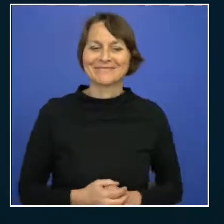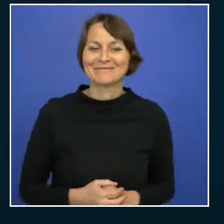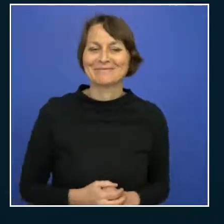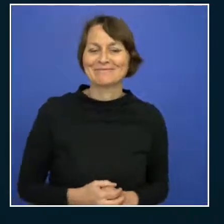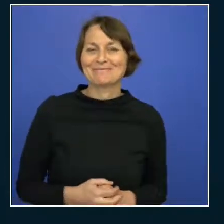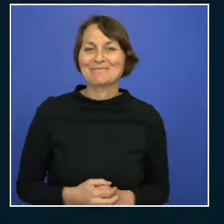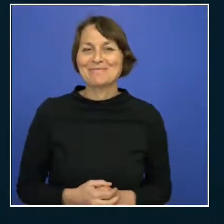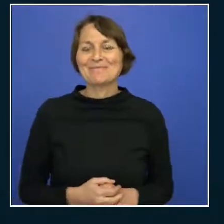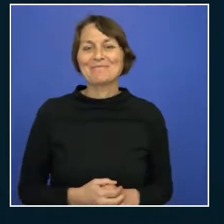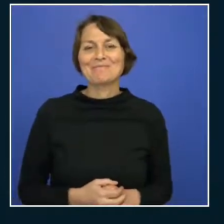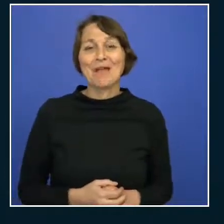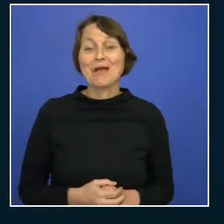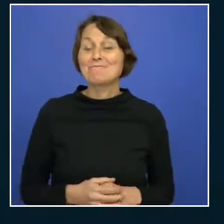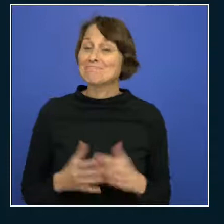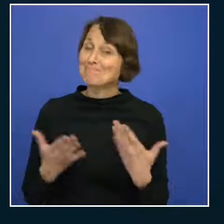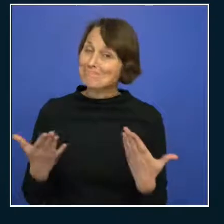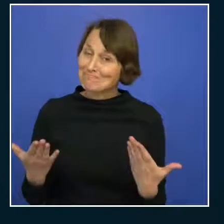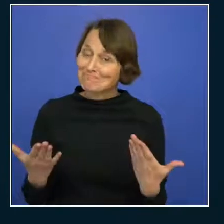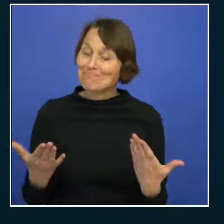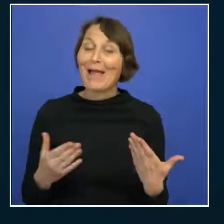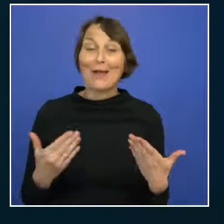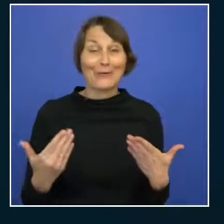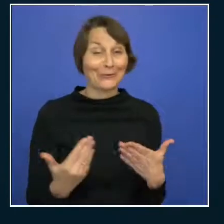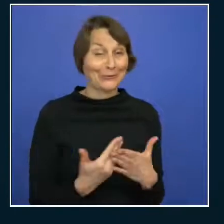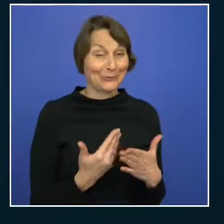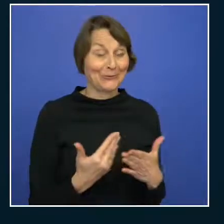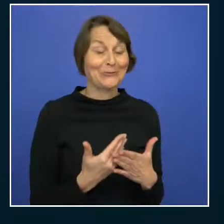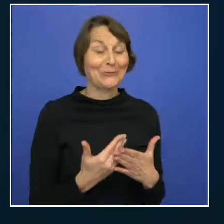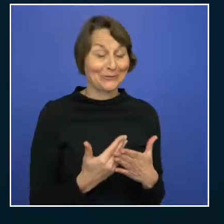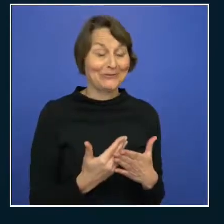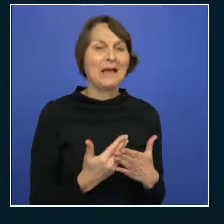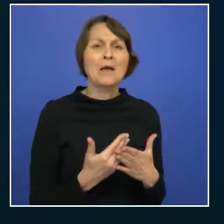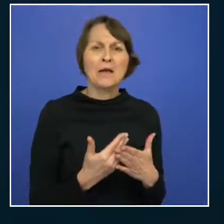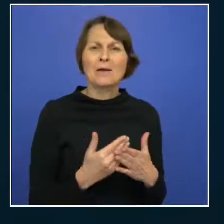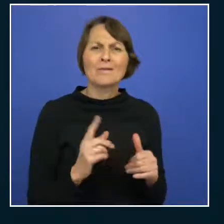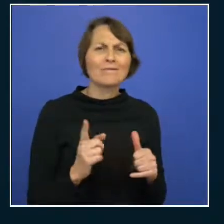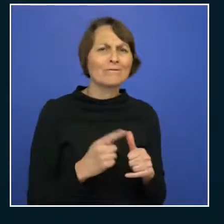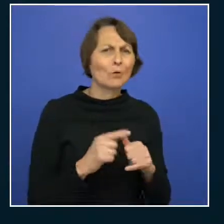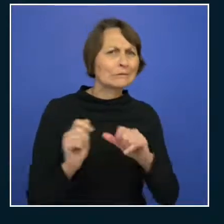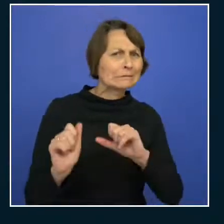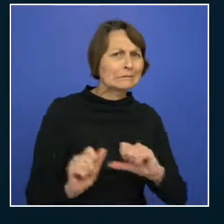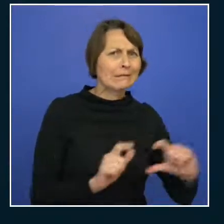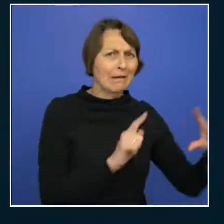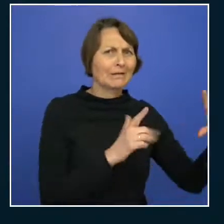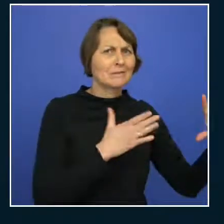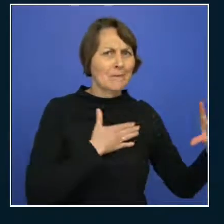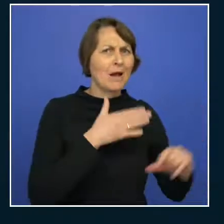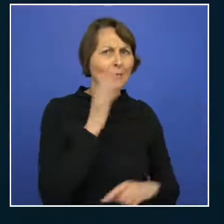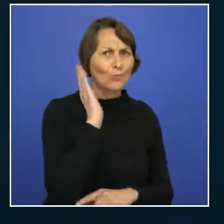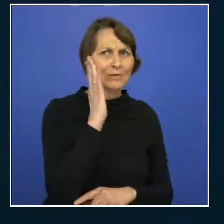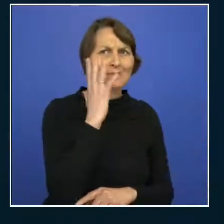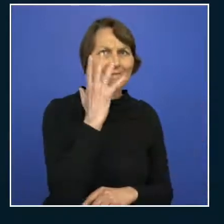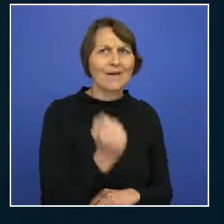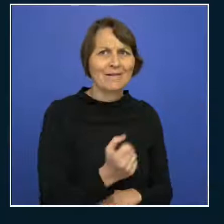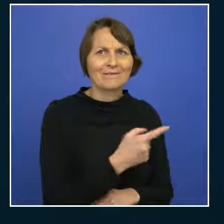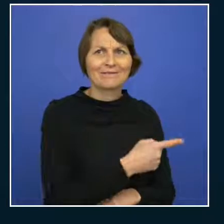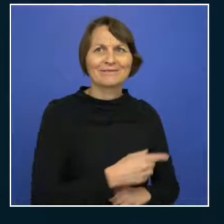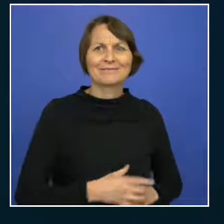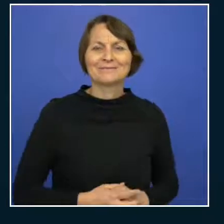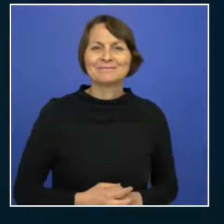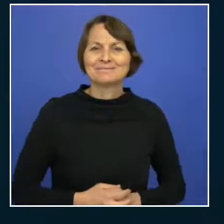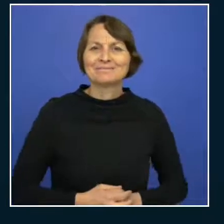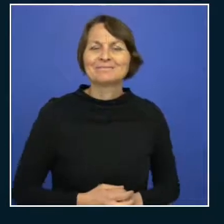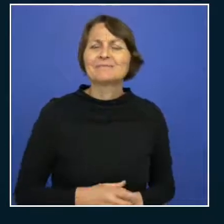It's pretty new. It was on the first part of my presentation. Okay. So it's a meetup. It's